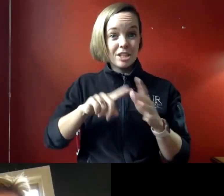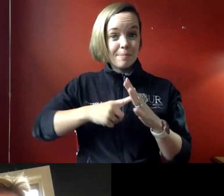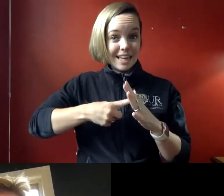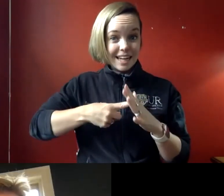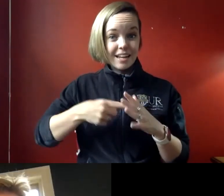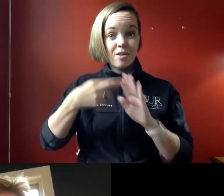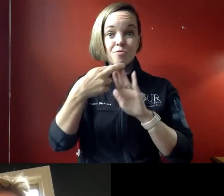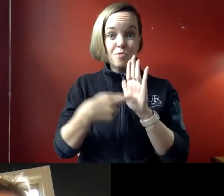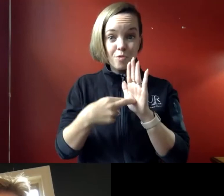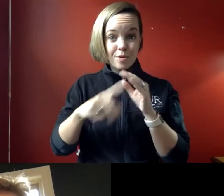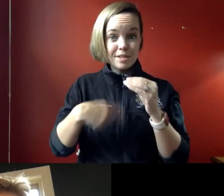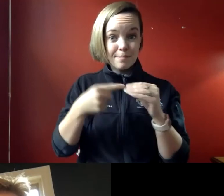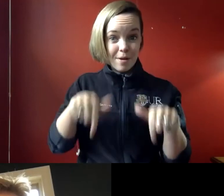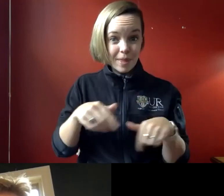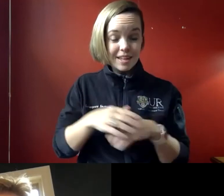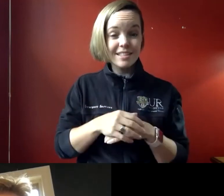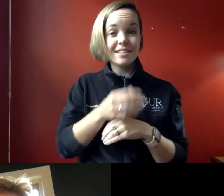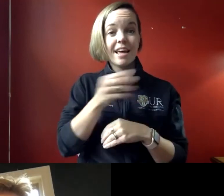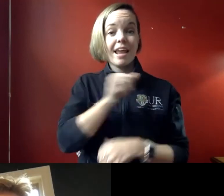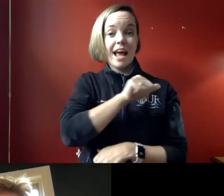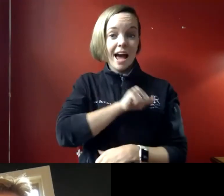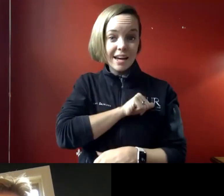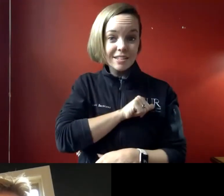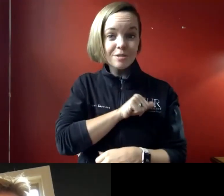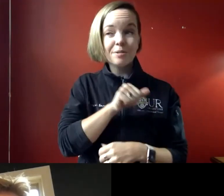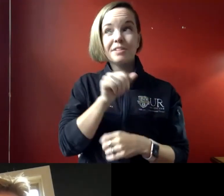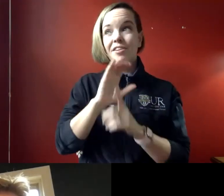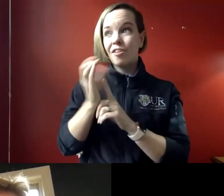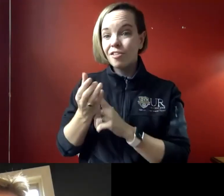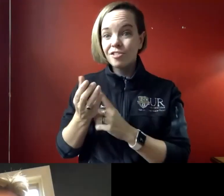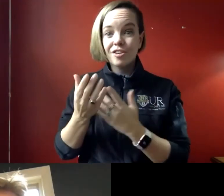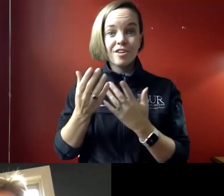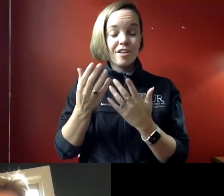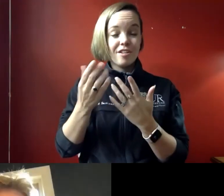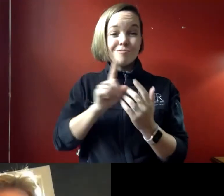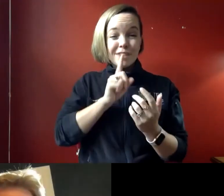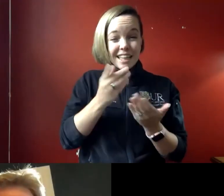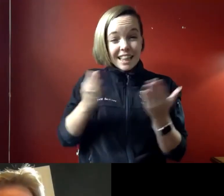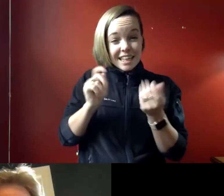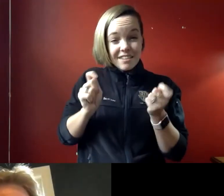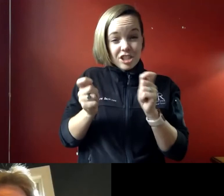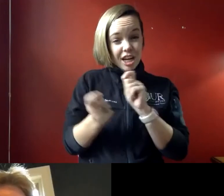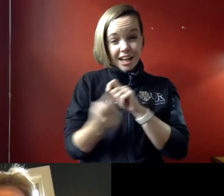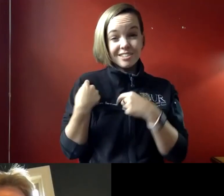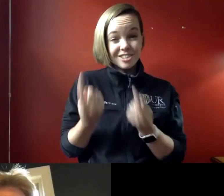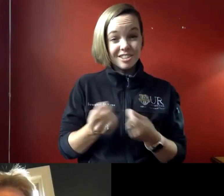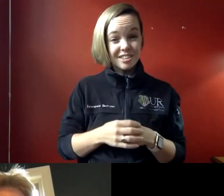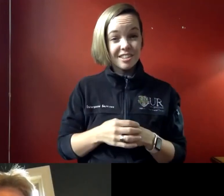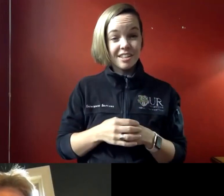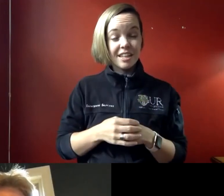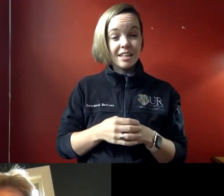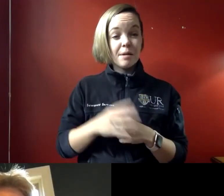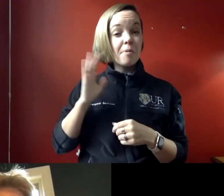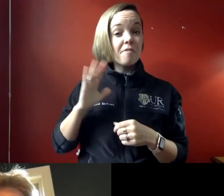rules about this and attitudes and culture have changed. I mean, things that